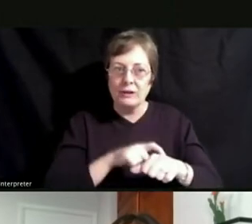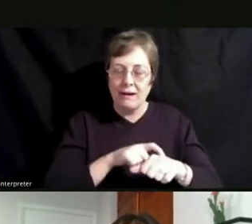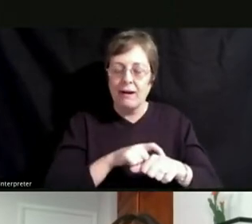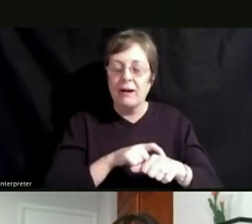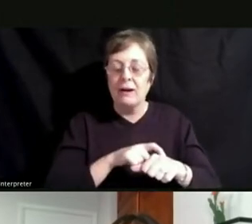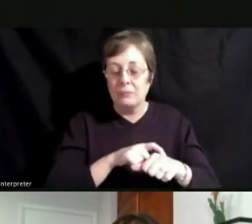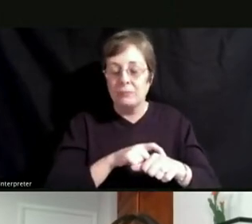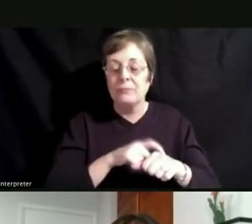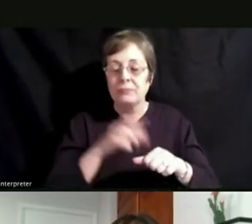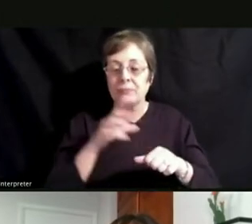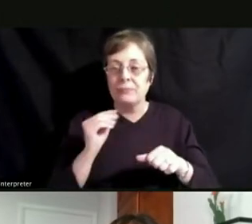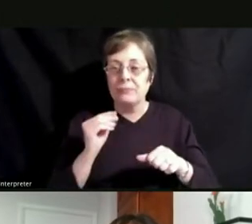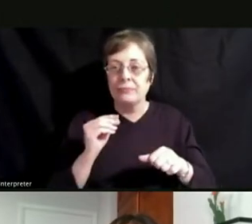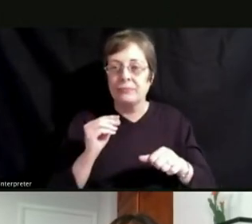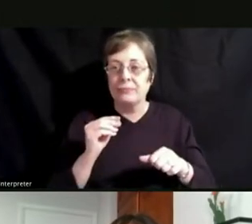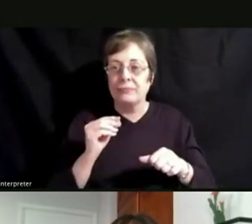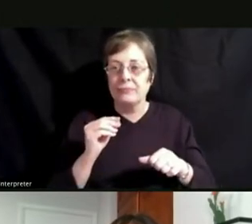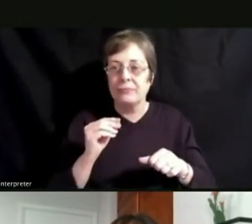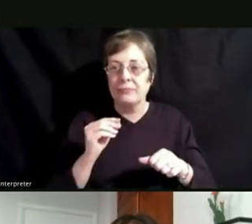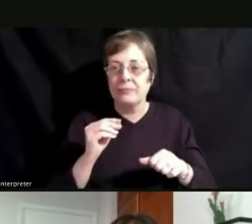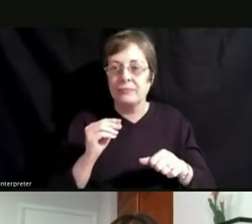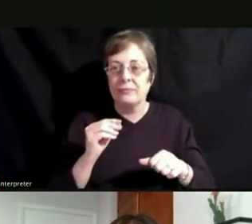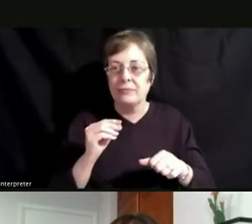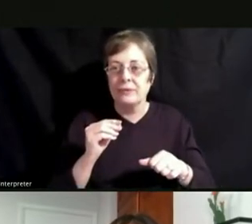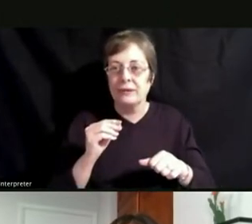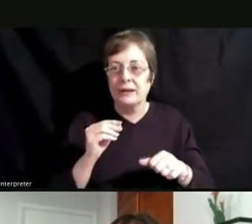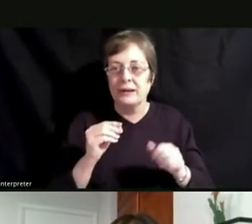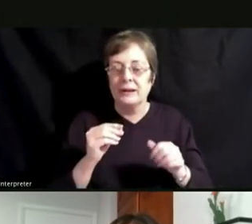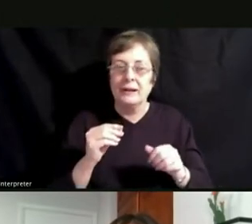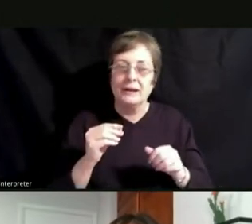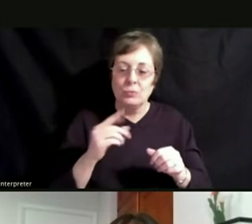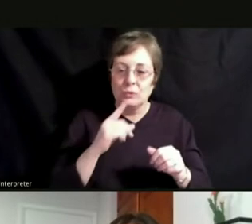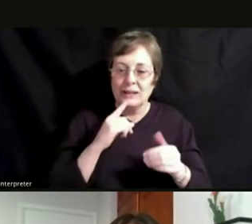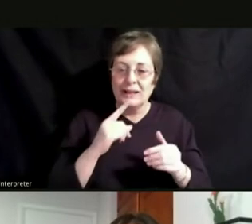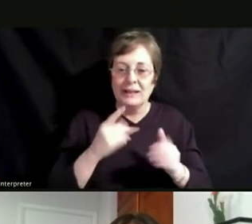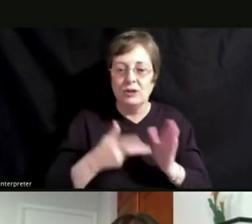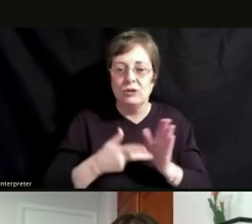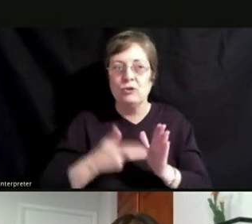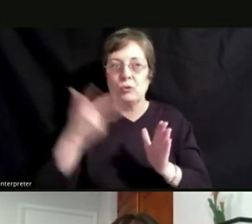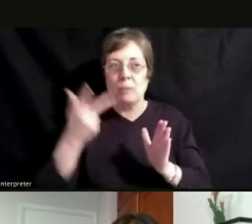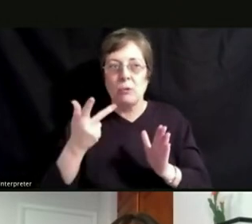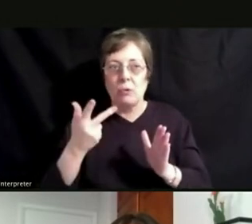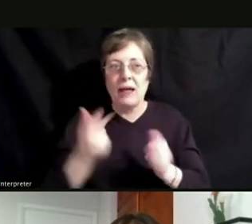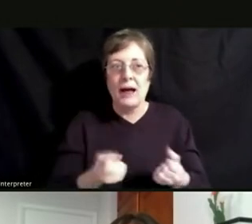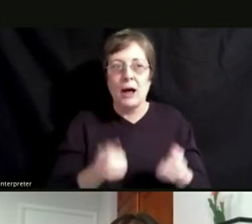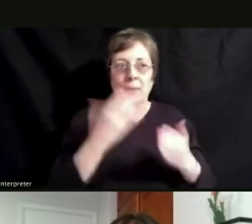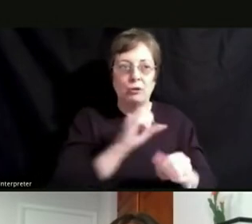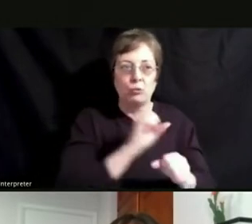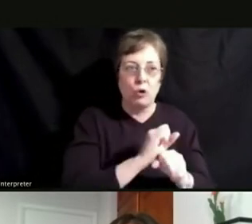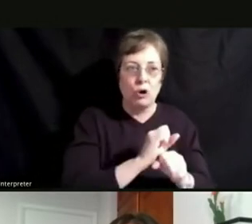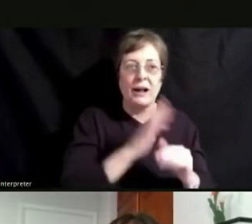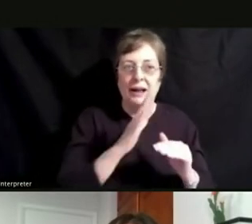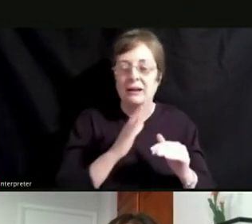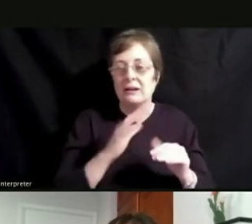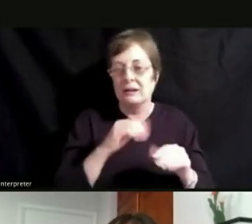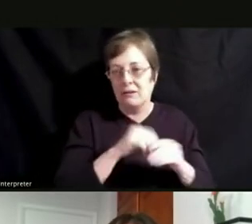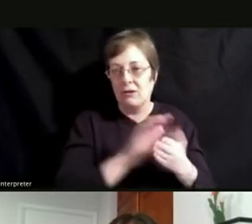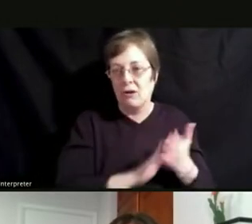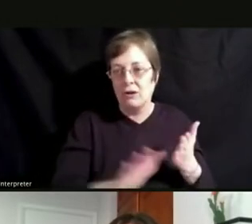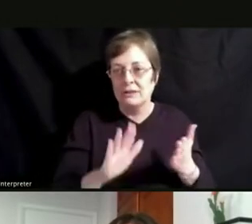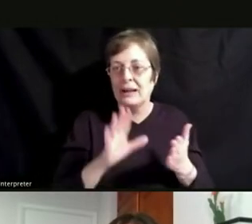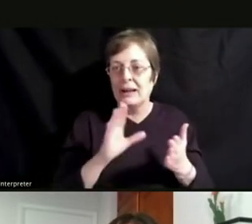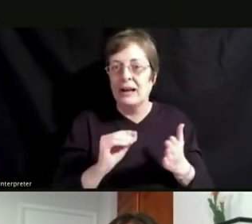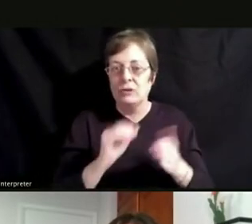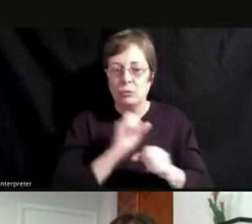definitely was easily triple the amount of work I did in college. And then it just kind of continued to